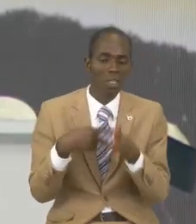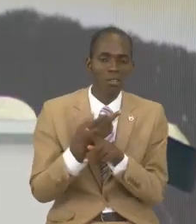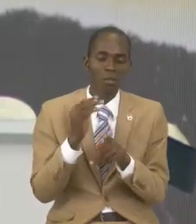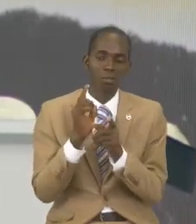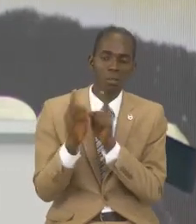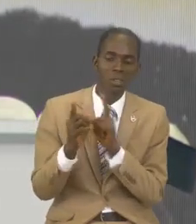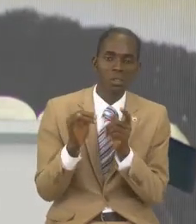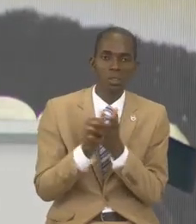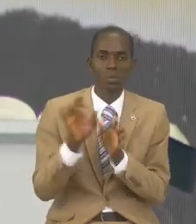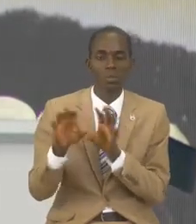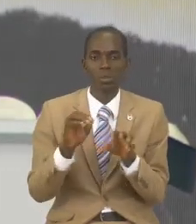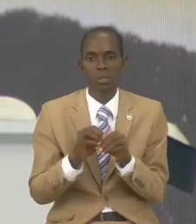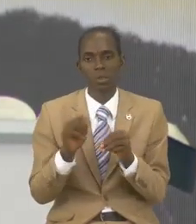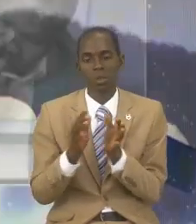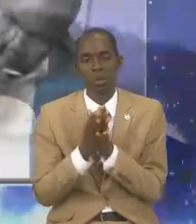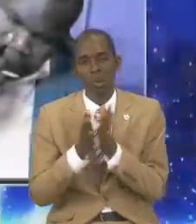private malice,